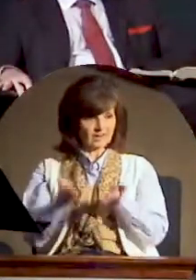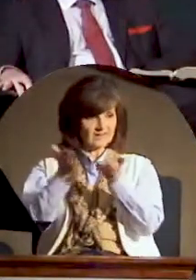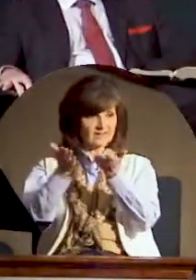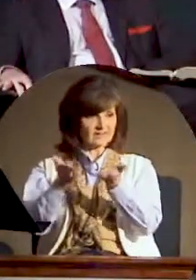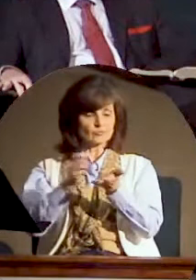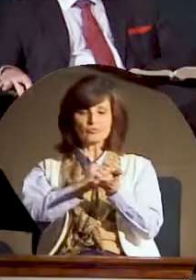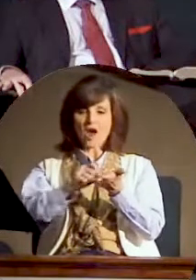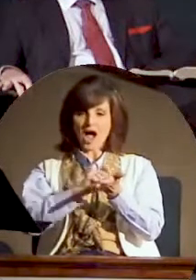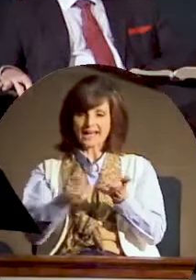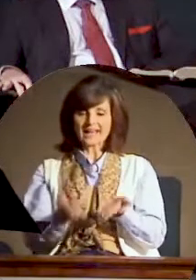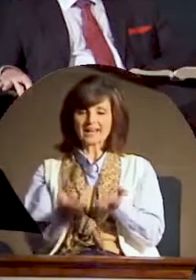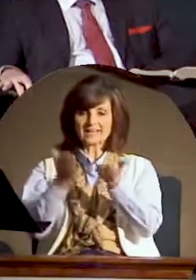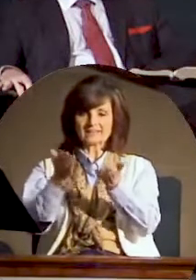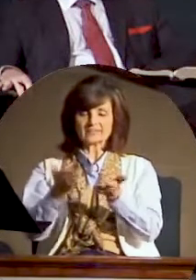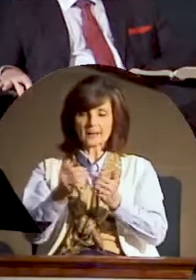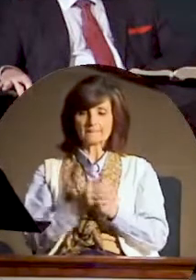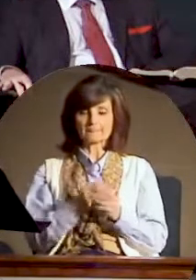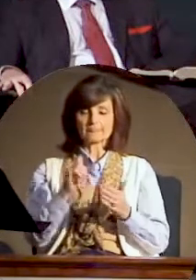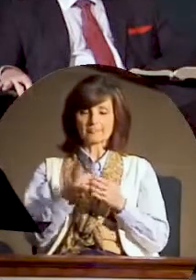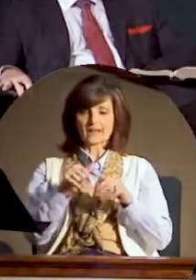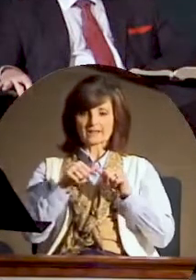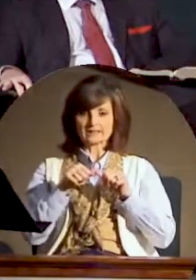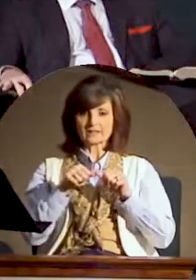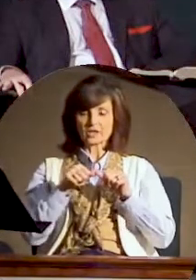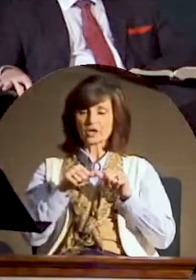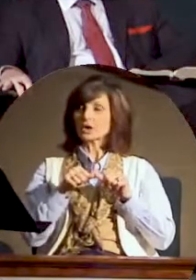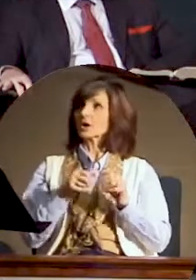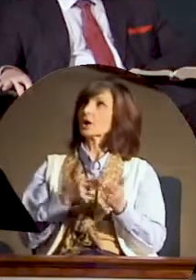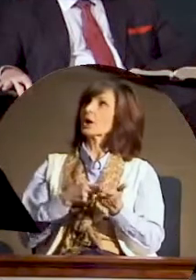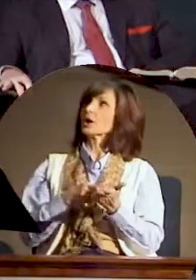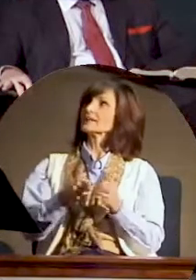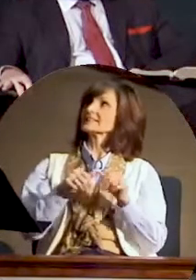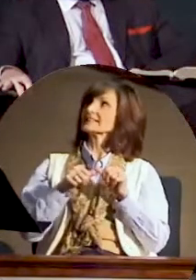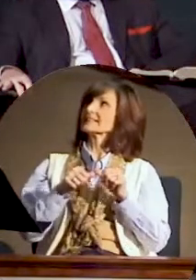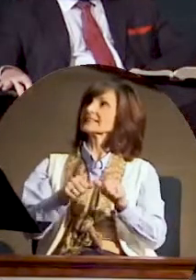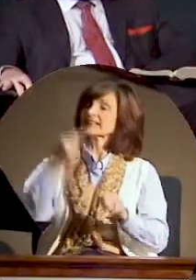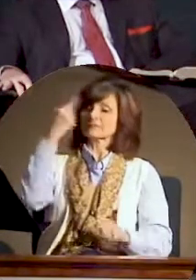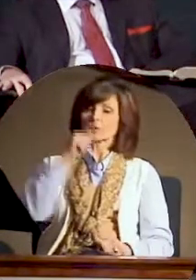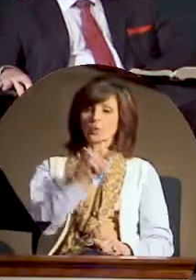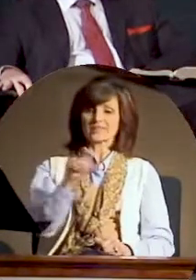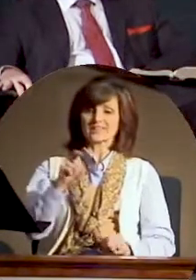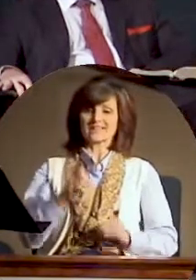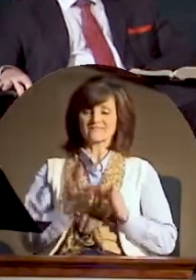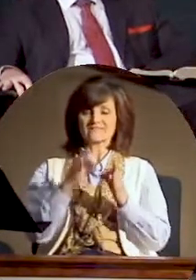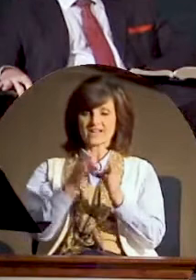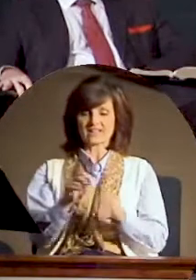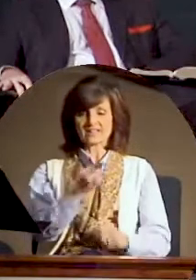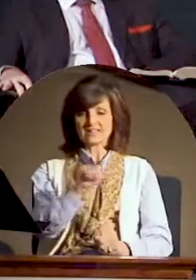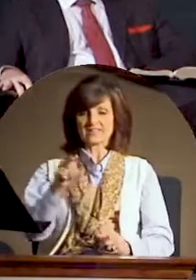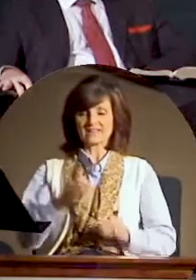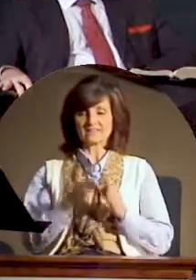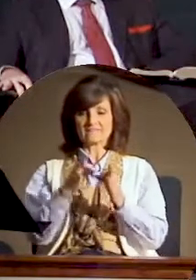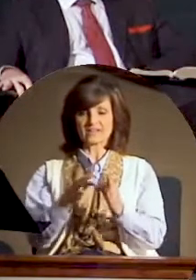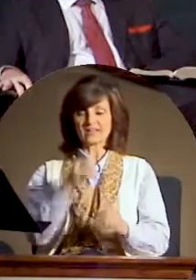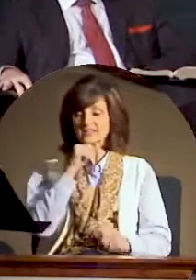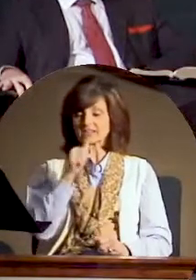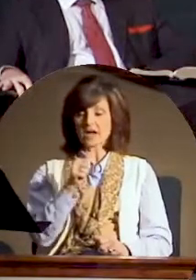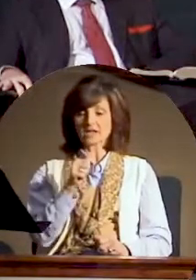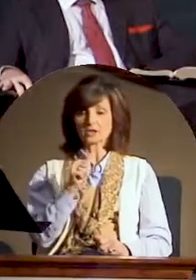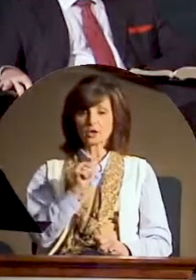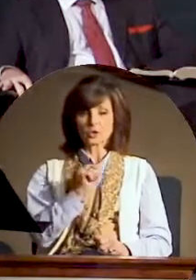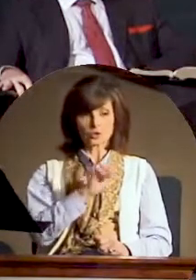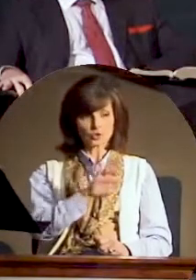should earnestly contend for, what's the next word? The faith. The faith. Not your